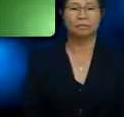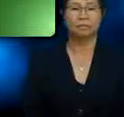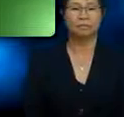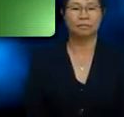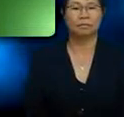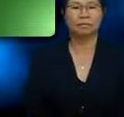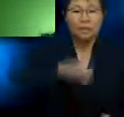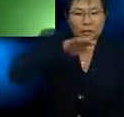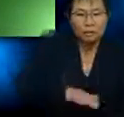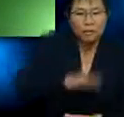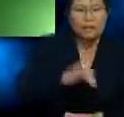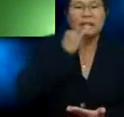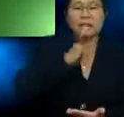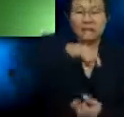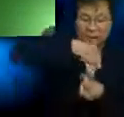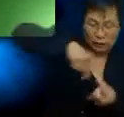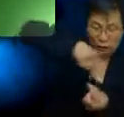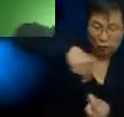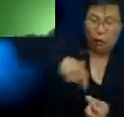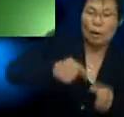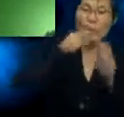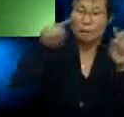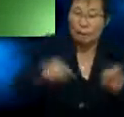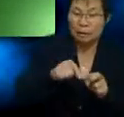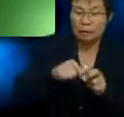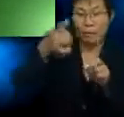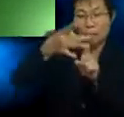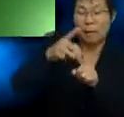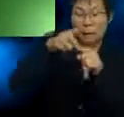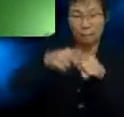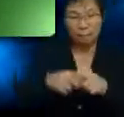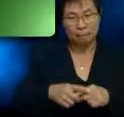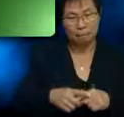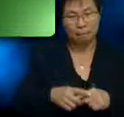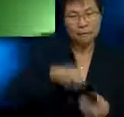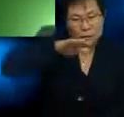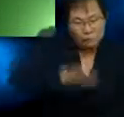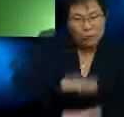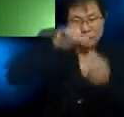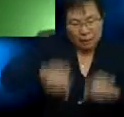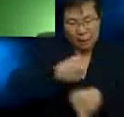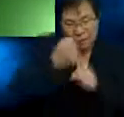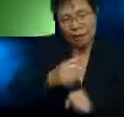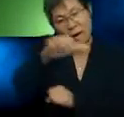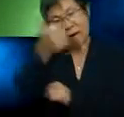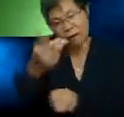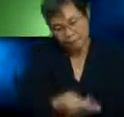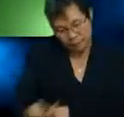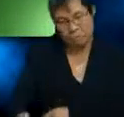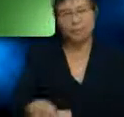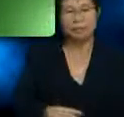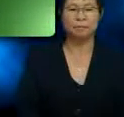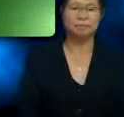A spring is a coiled piece of metal. However, springs can also be made from other